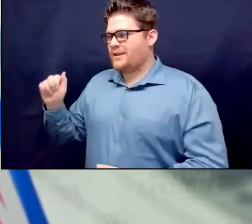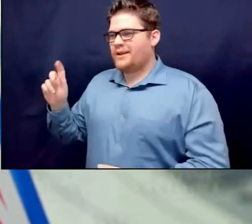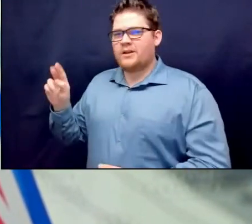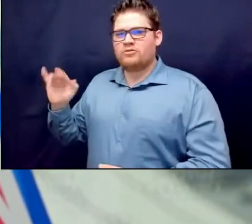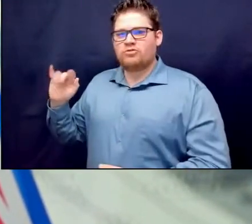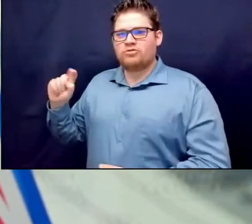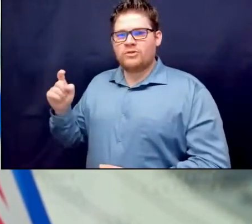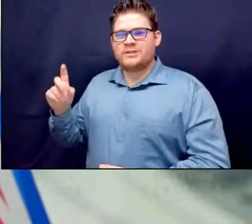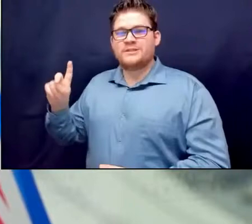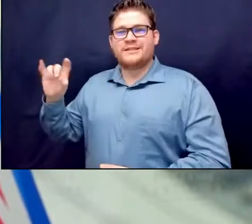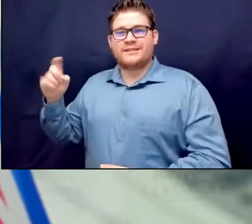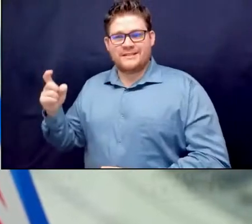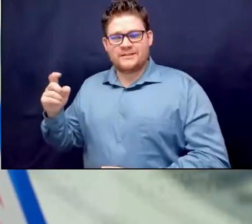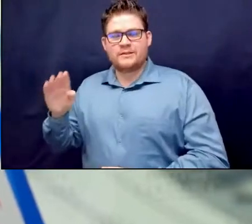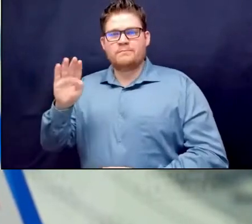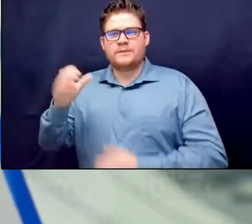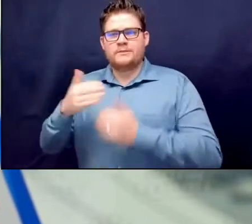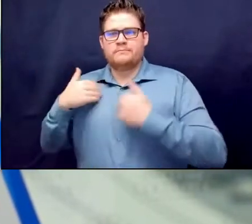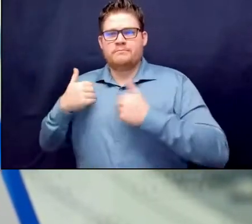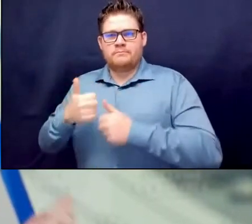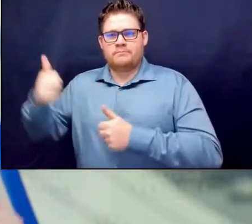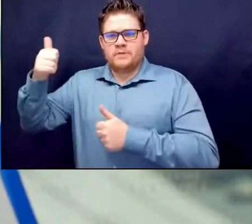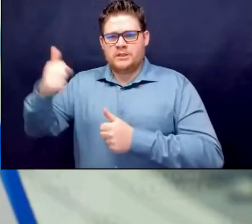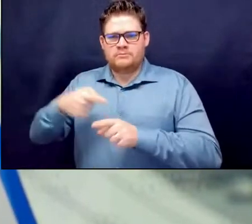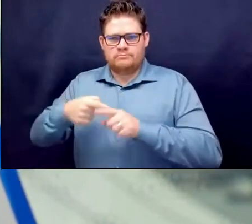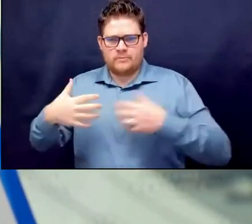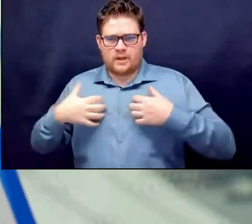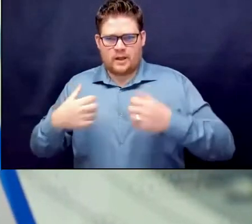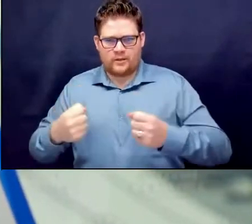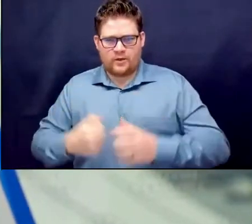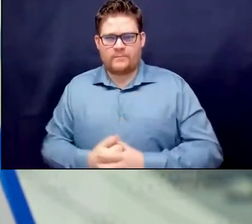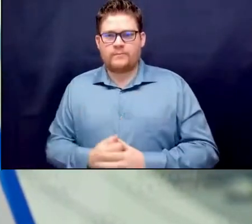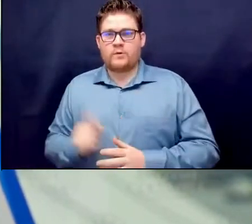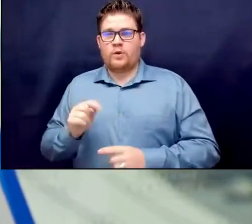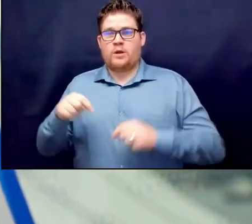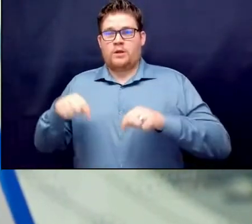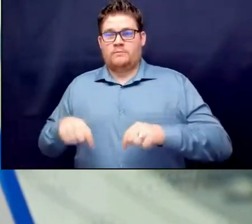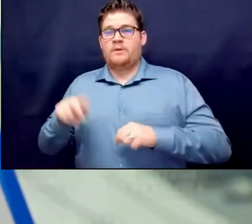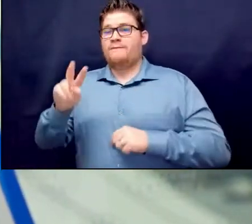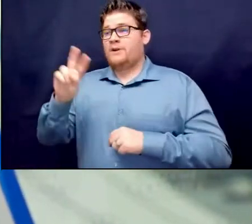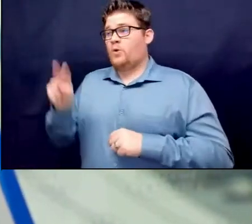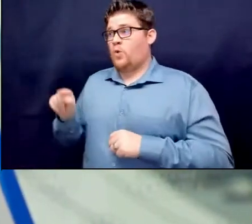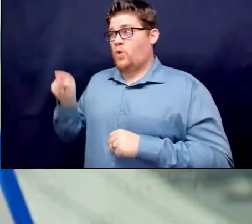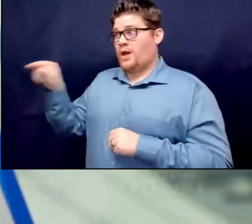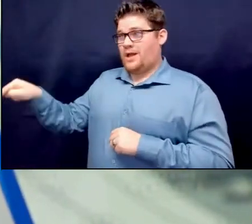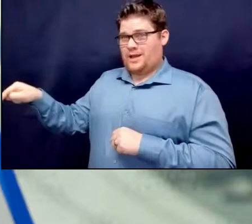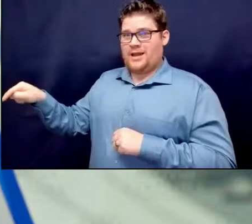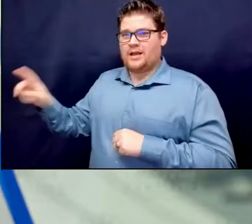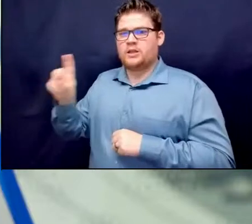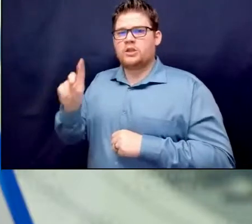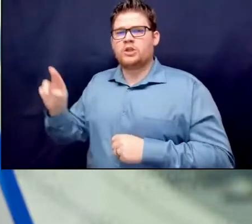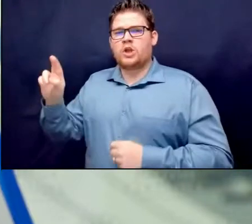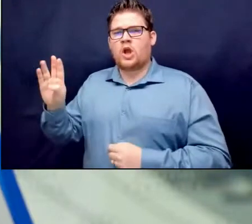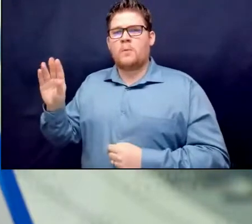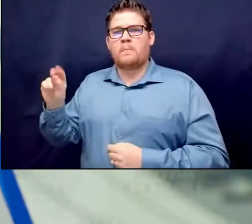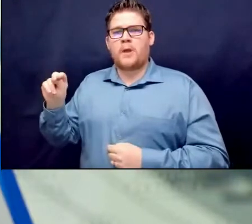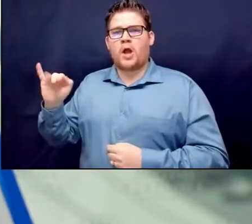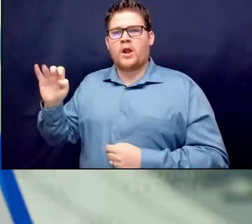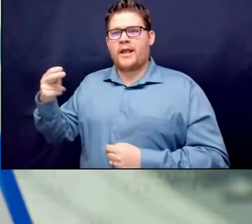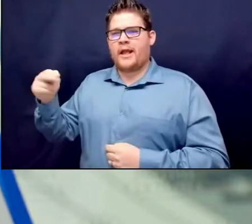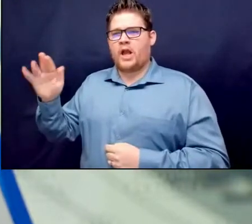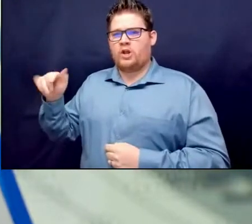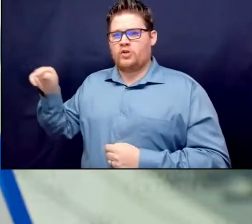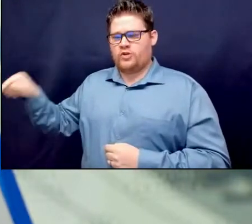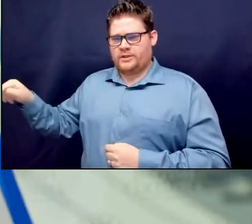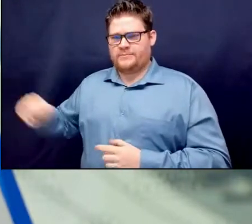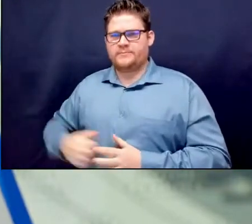Good morning. My name is Adrian Dix. I'm BC's Minister of Health. In Victoria today, Dr. Bonnie Henry, BC's Provincial Health Officer. I'm honored to be